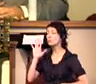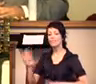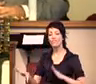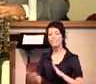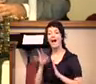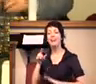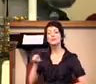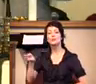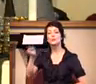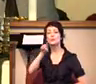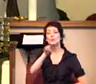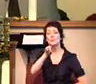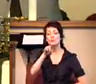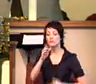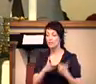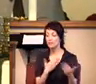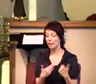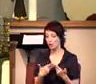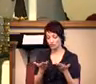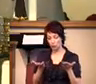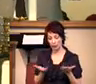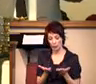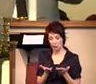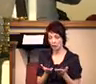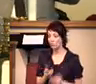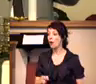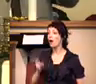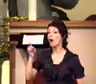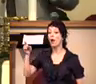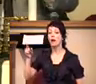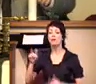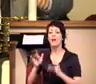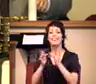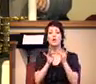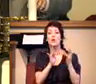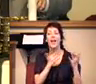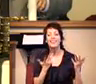you, whether you're here or on the internet.